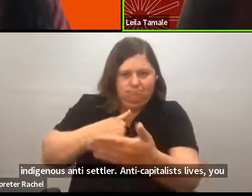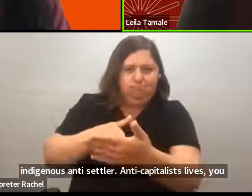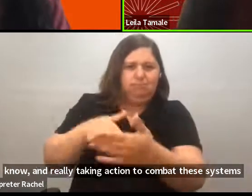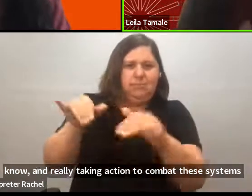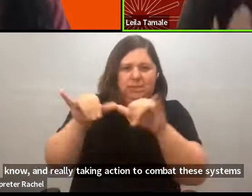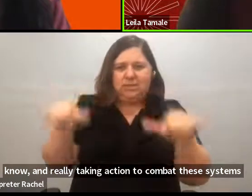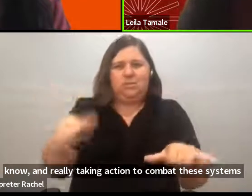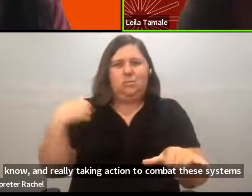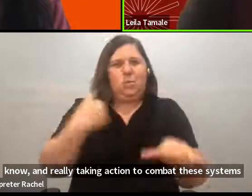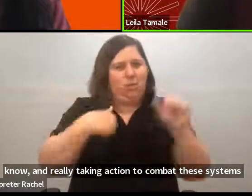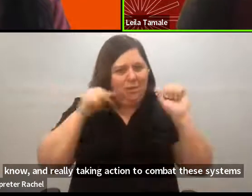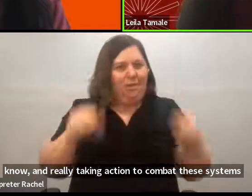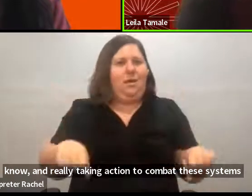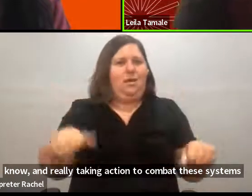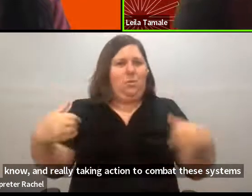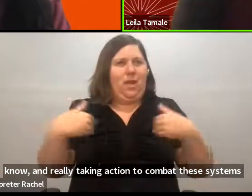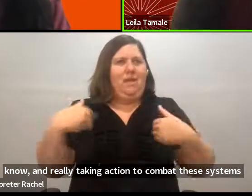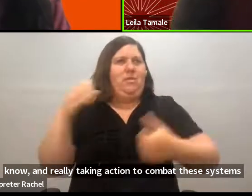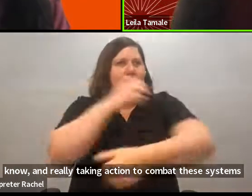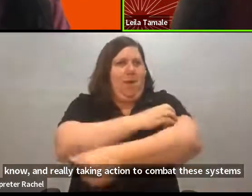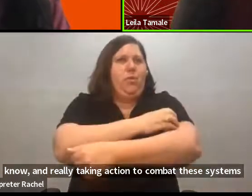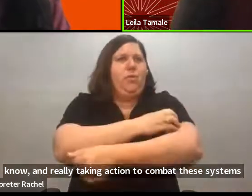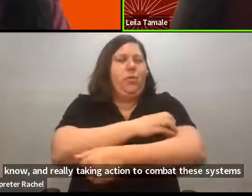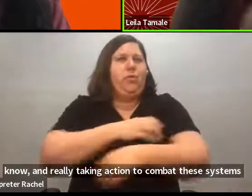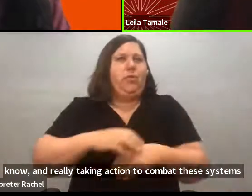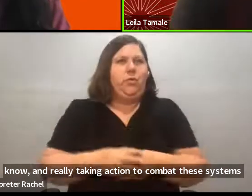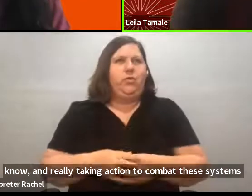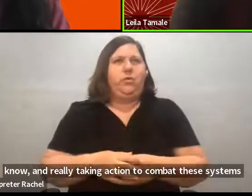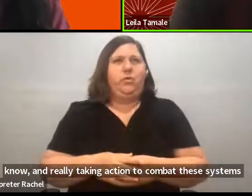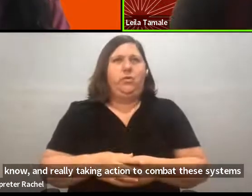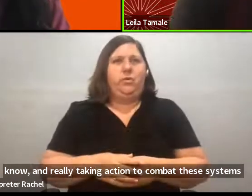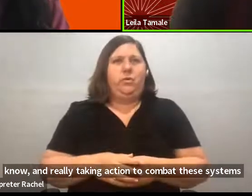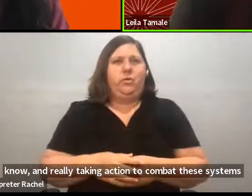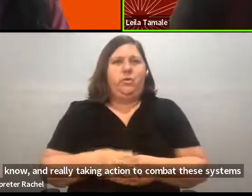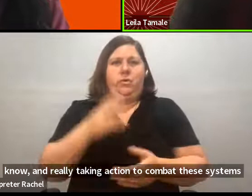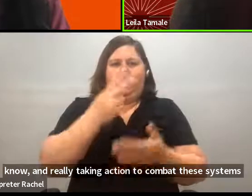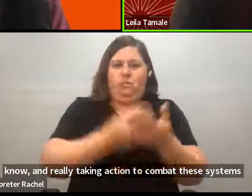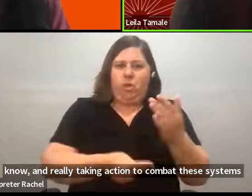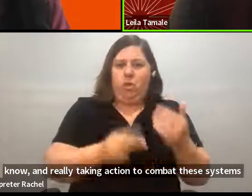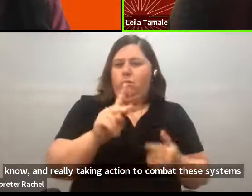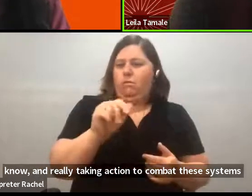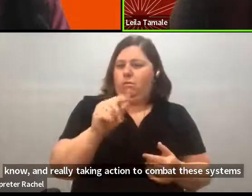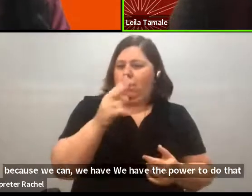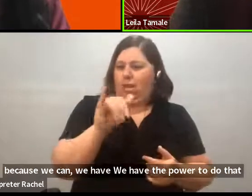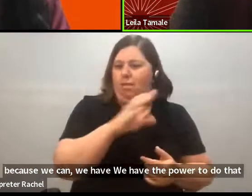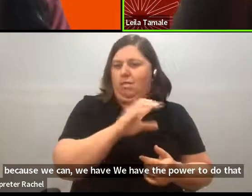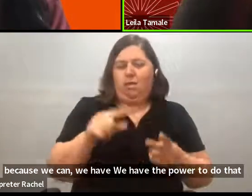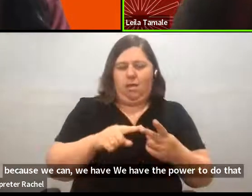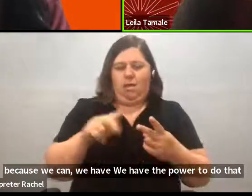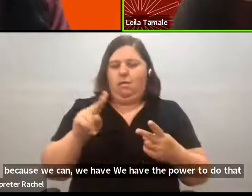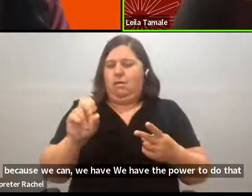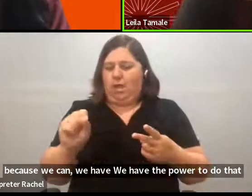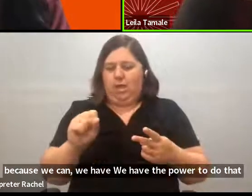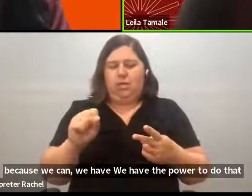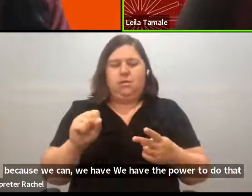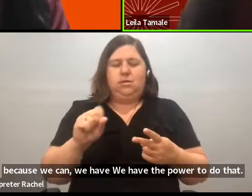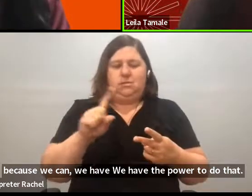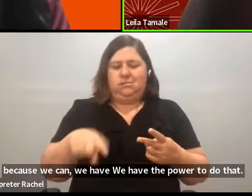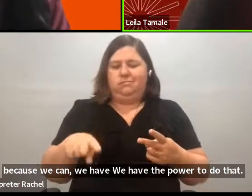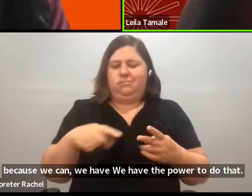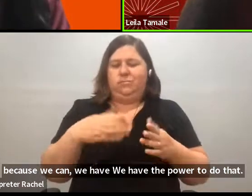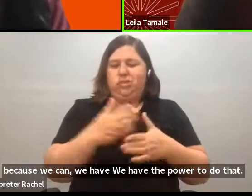because we can. We have the power to do that. Both Kathy and Inez shared lots of resources, lots of